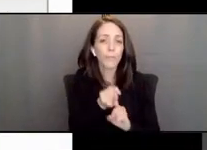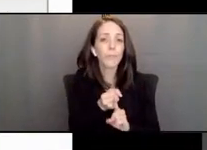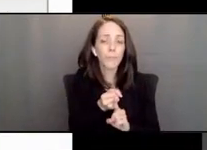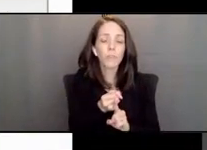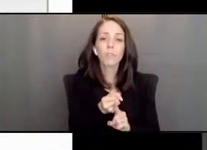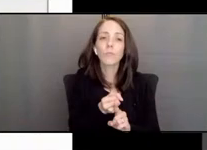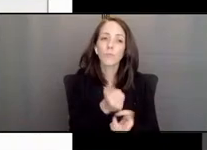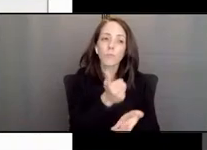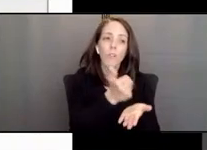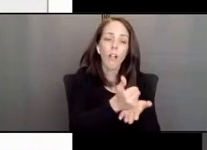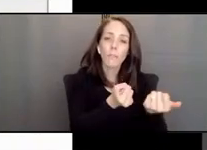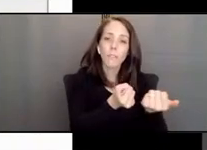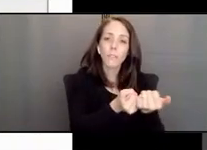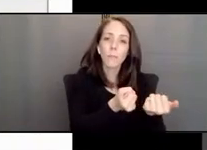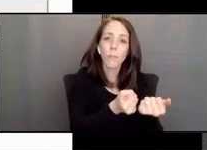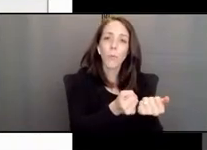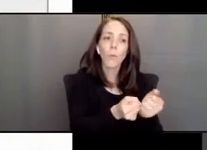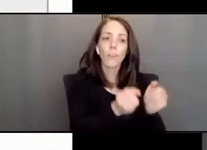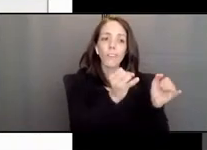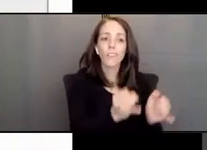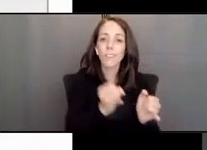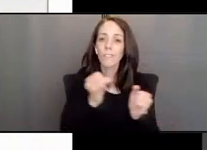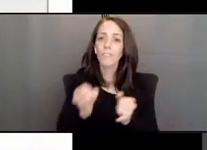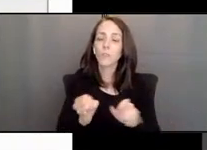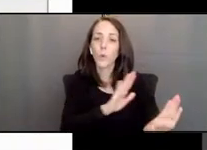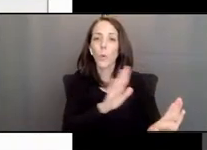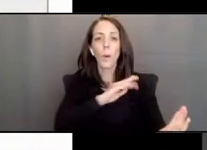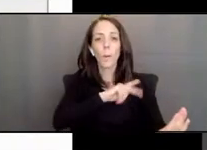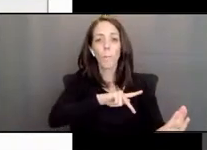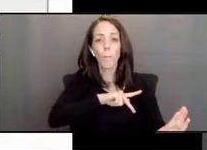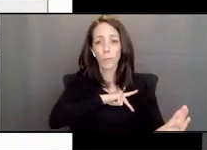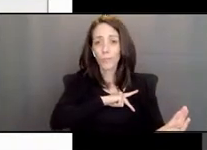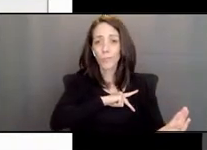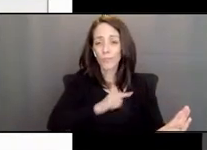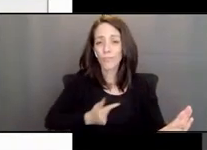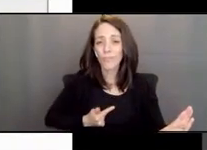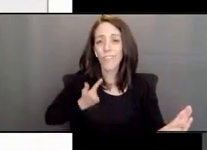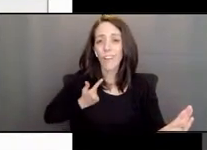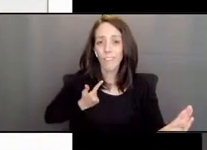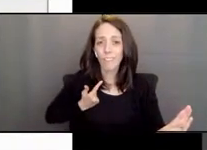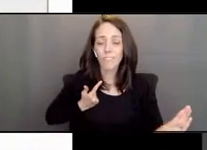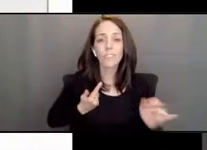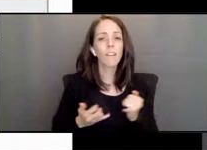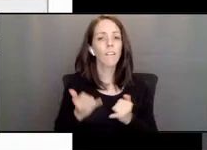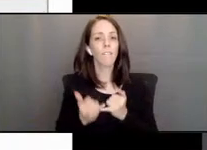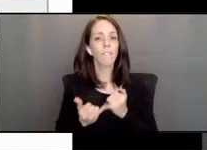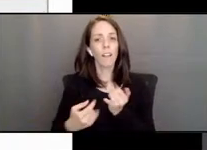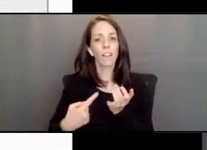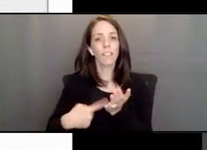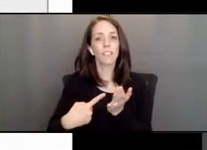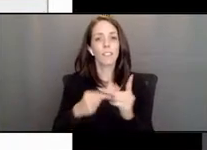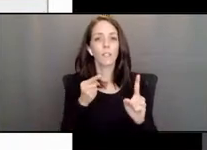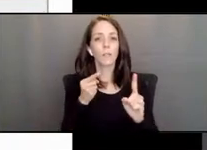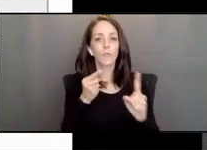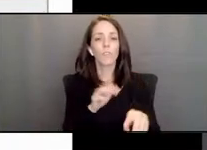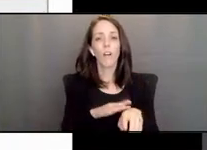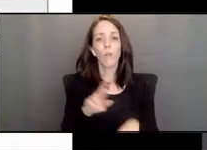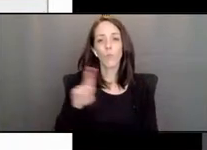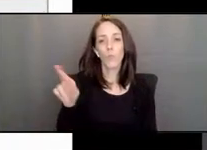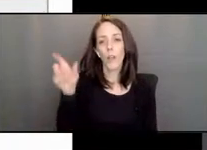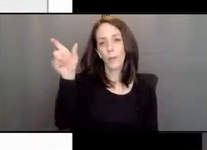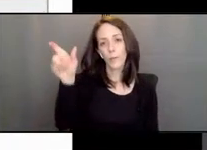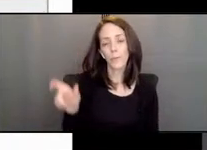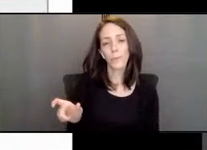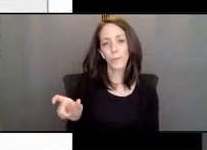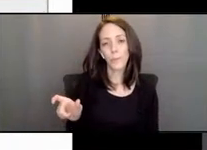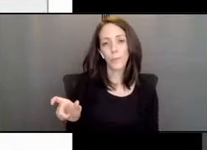and resiliency. Finally, I'm going to talk a little bit about the objectives in the column on our right-hand side. While